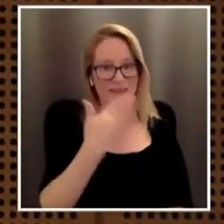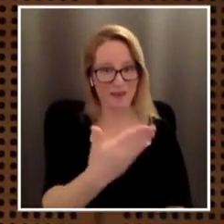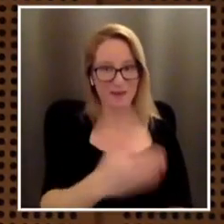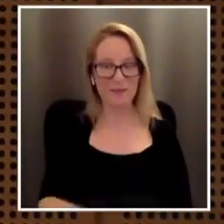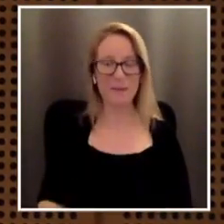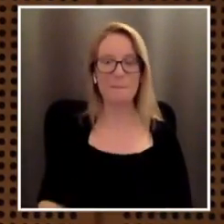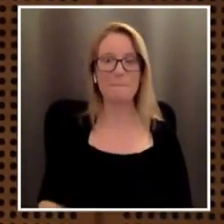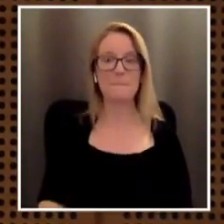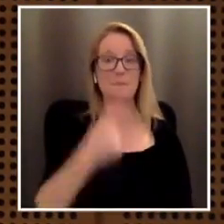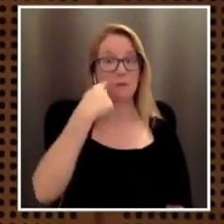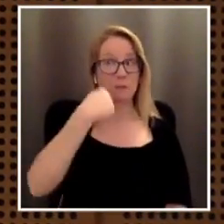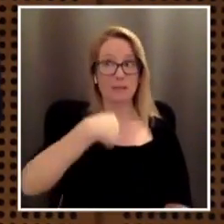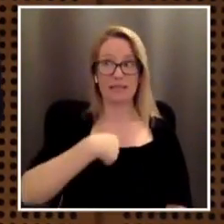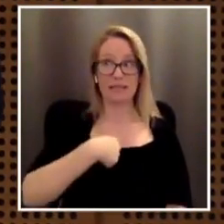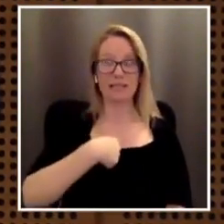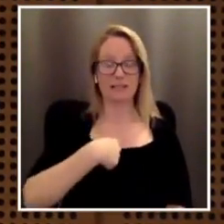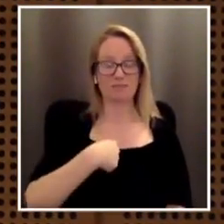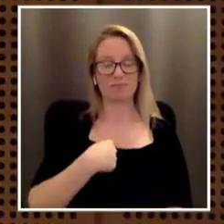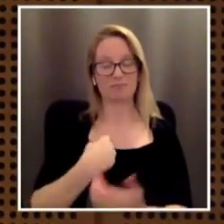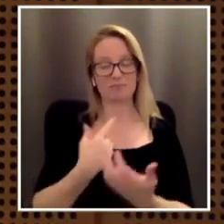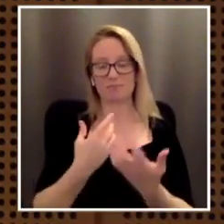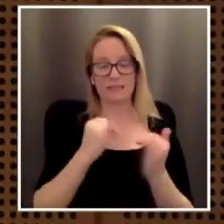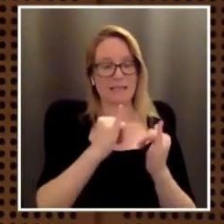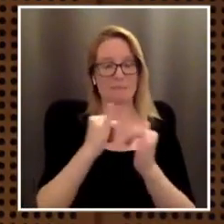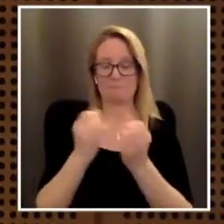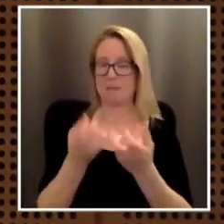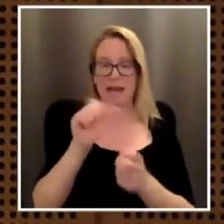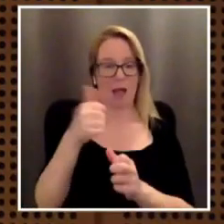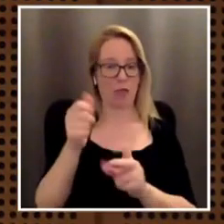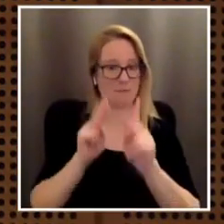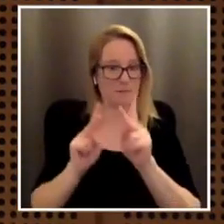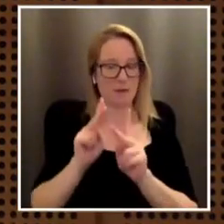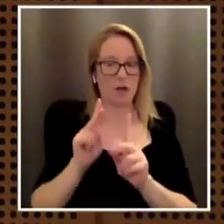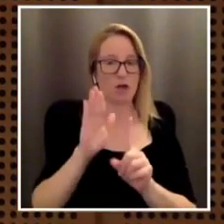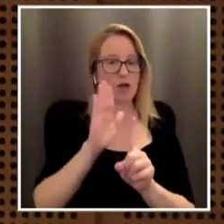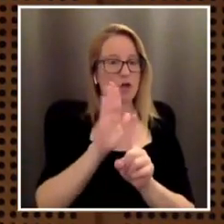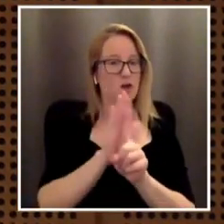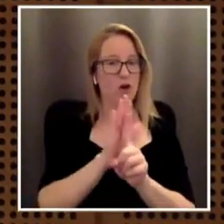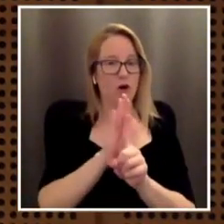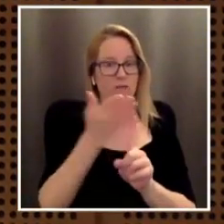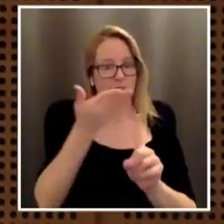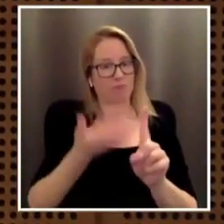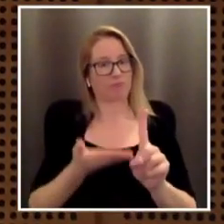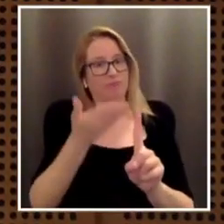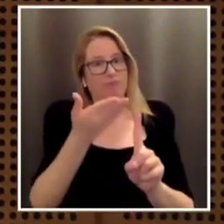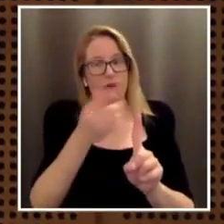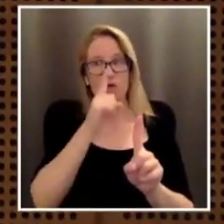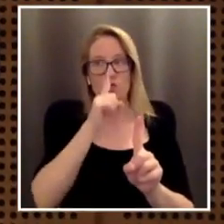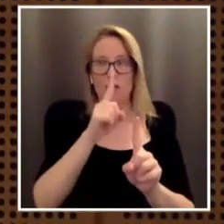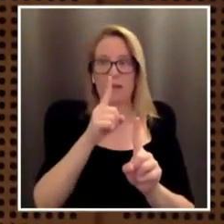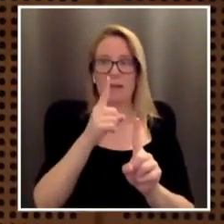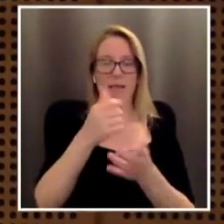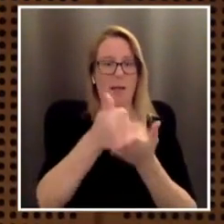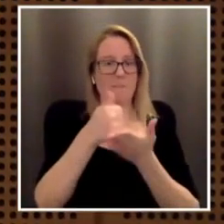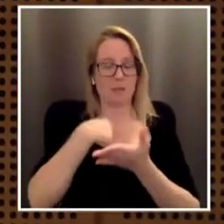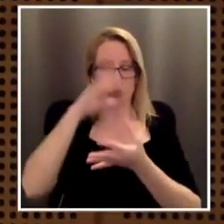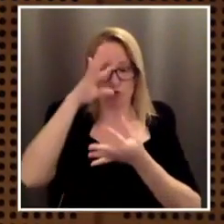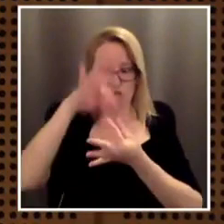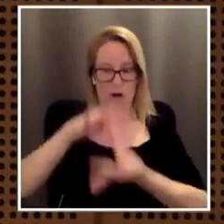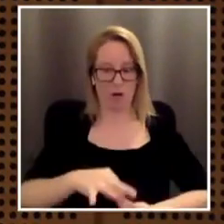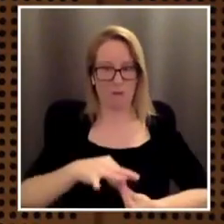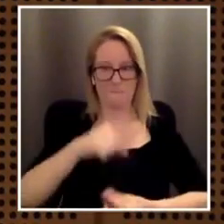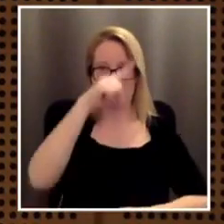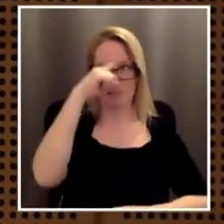And for me, I think as with so many others, your very presence has helped ground me in blackness in my time here